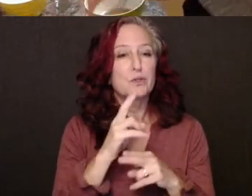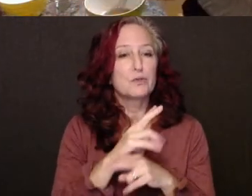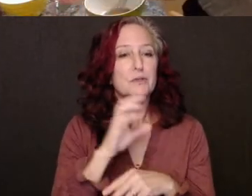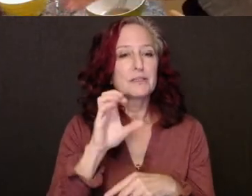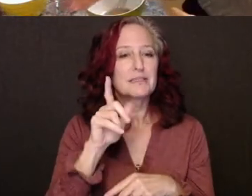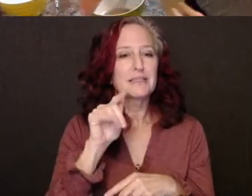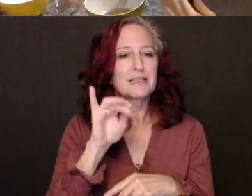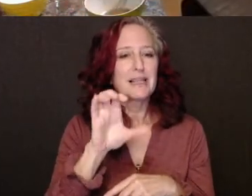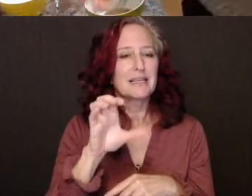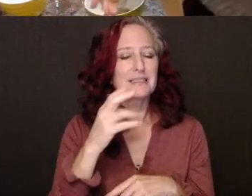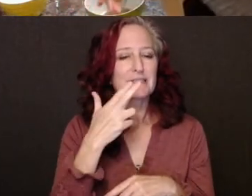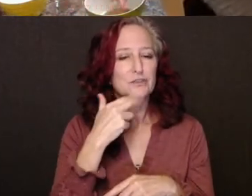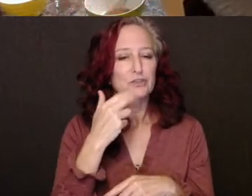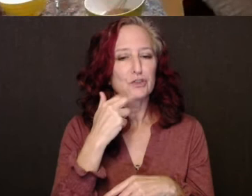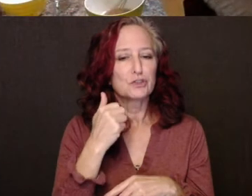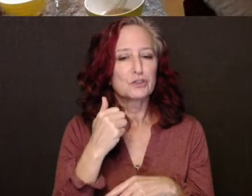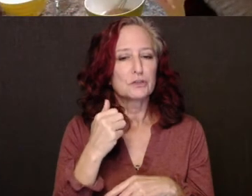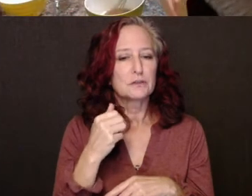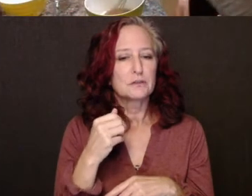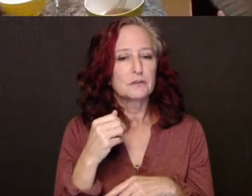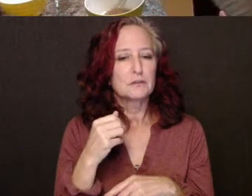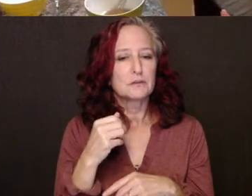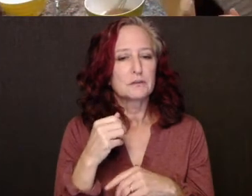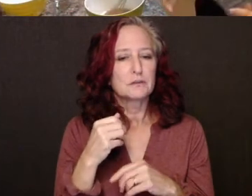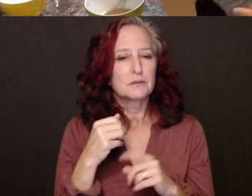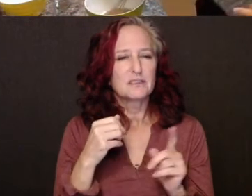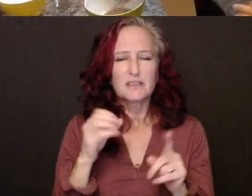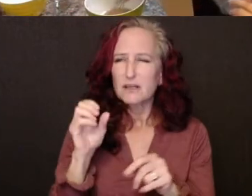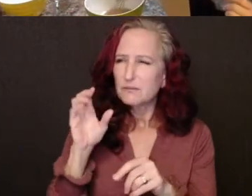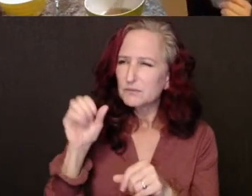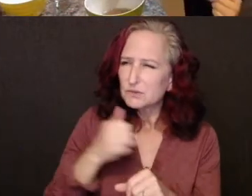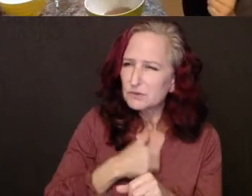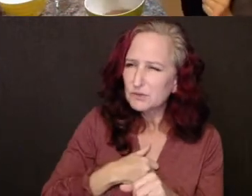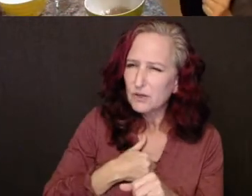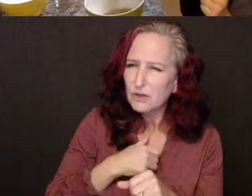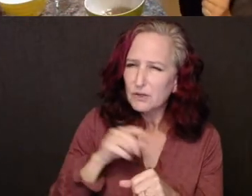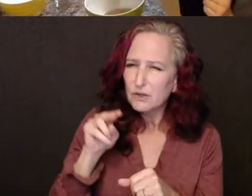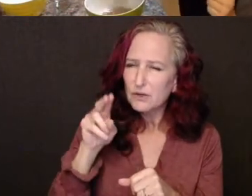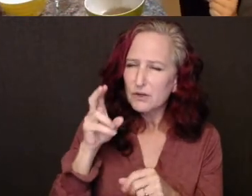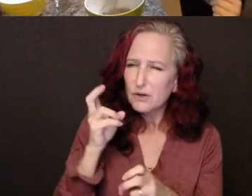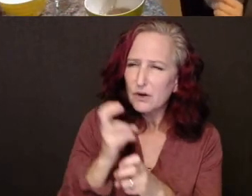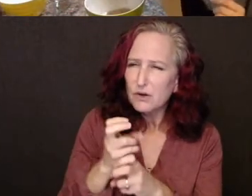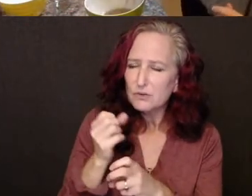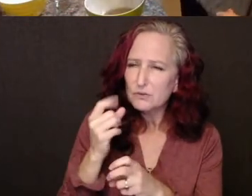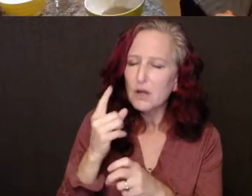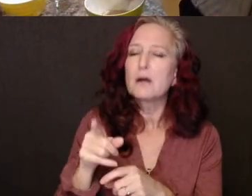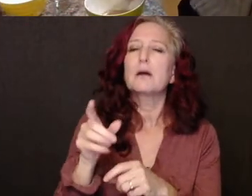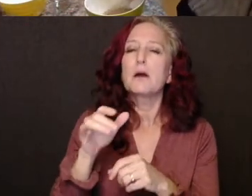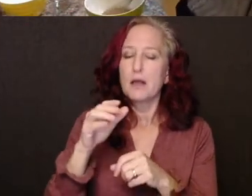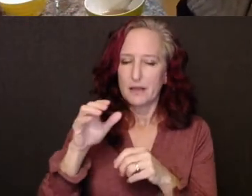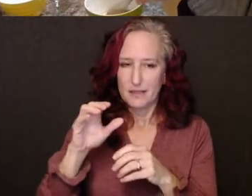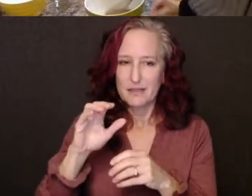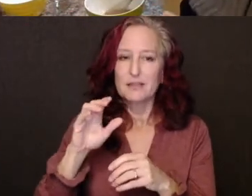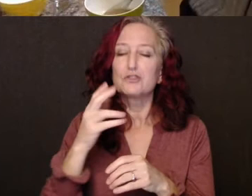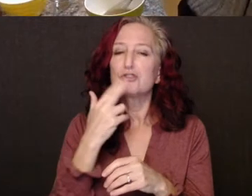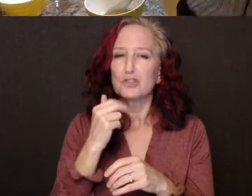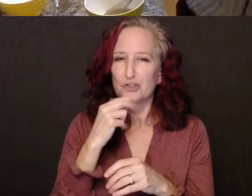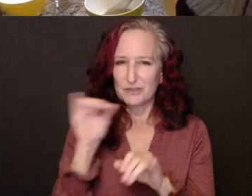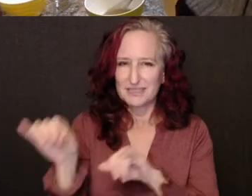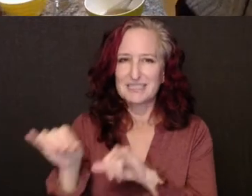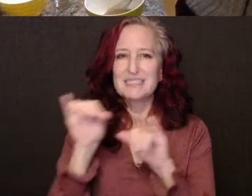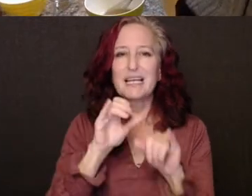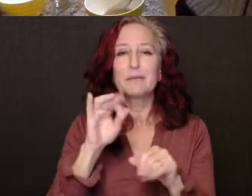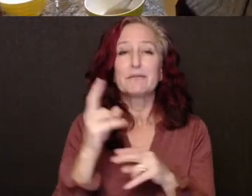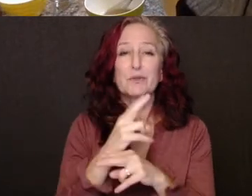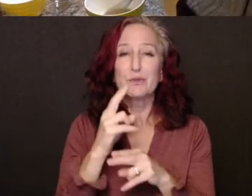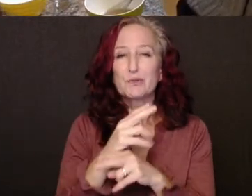added sugar because of the flavoring mostly and the color. Mm-hmm. And then is the amount of sugar the same if you use caustic